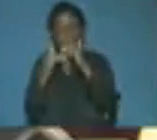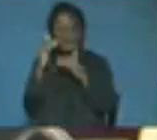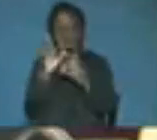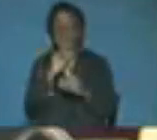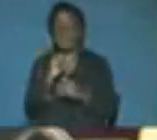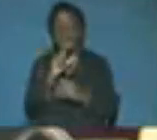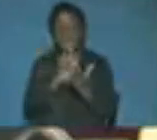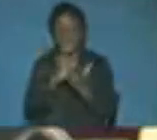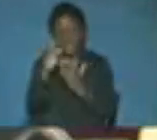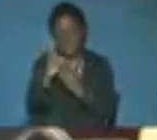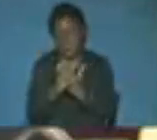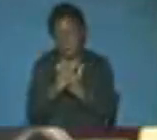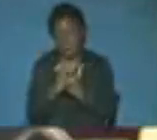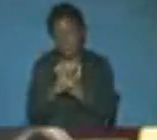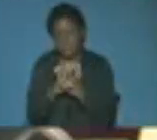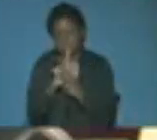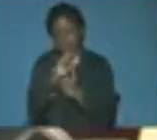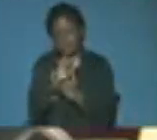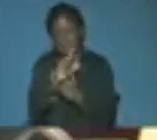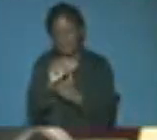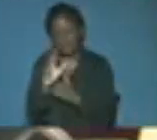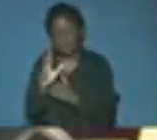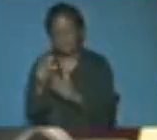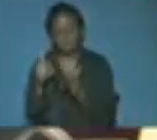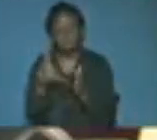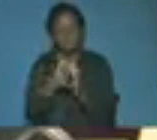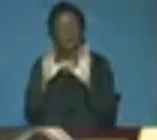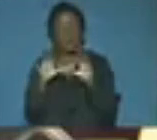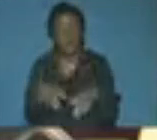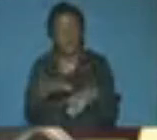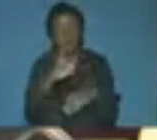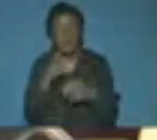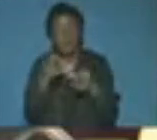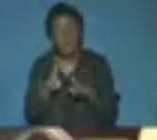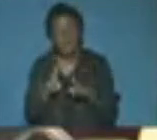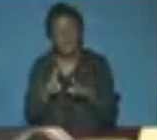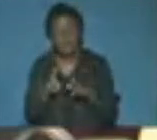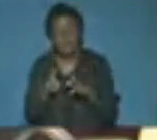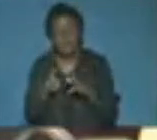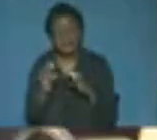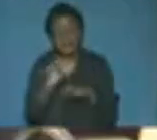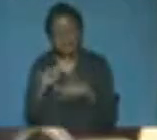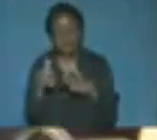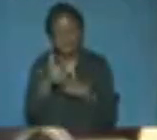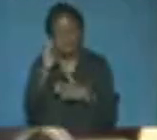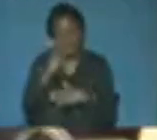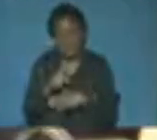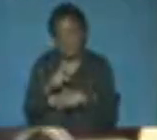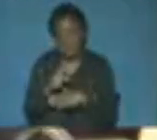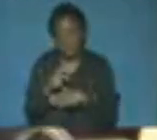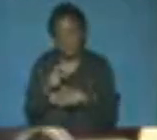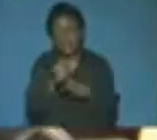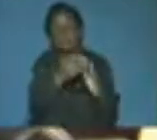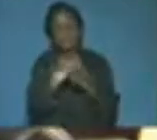December 2023. And it can be done. And all it takes is for the community to say,